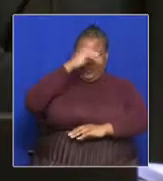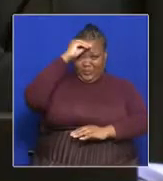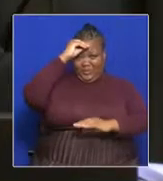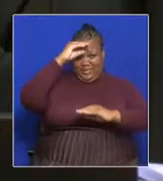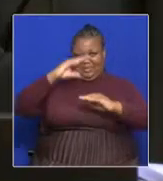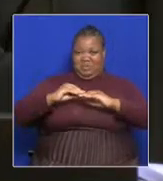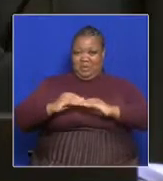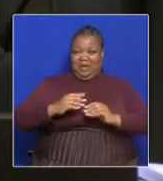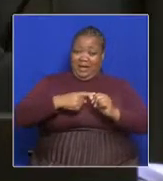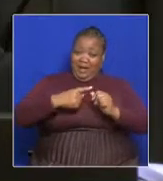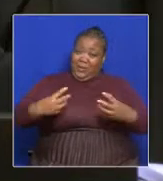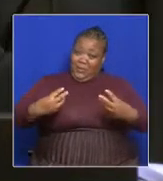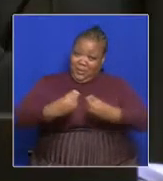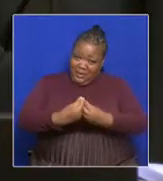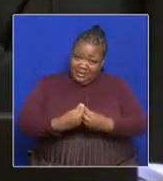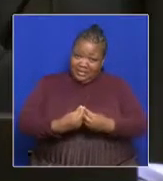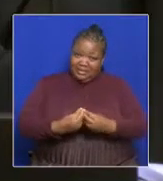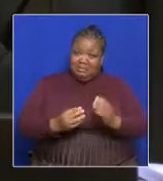you convey.